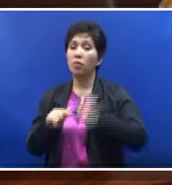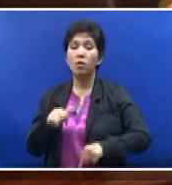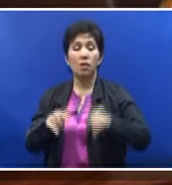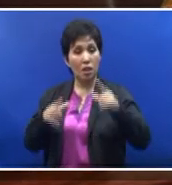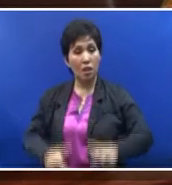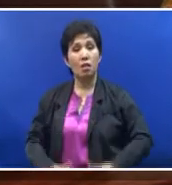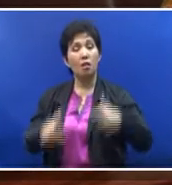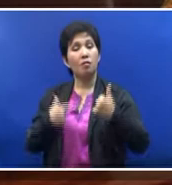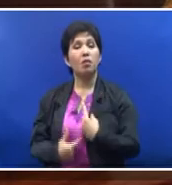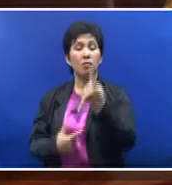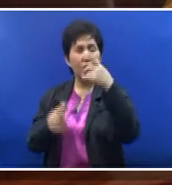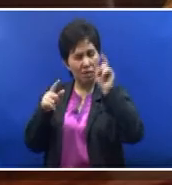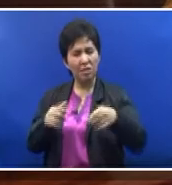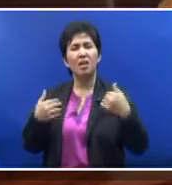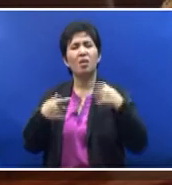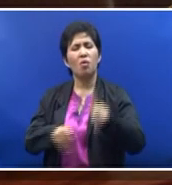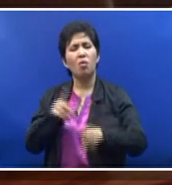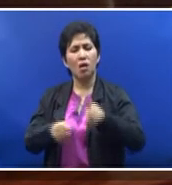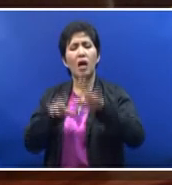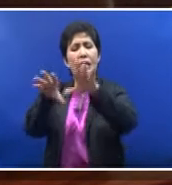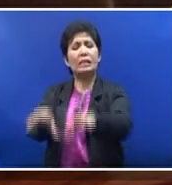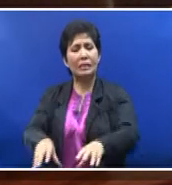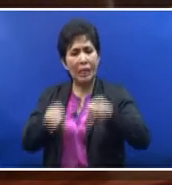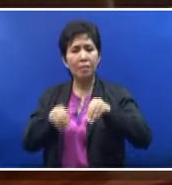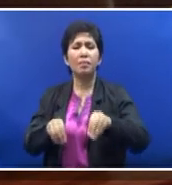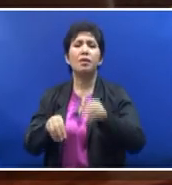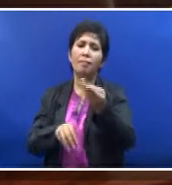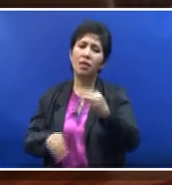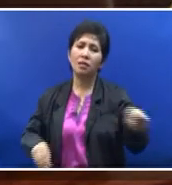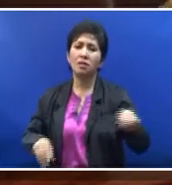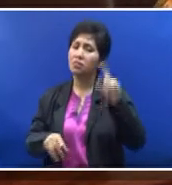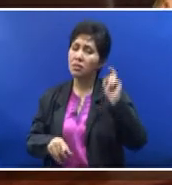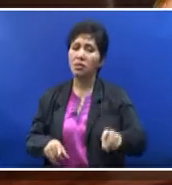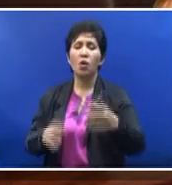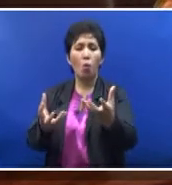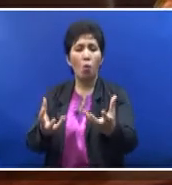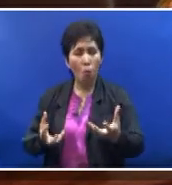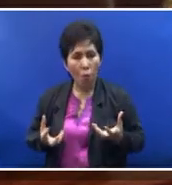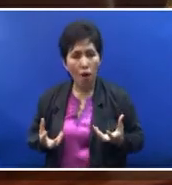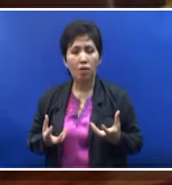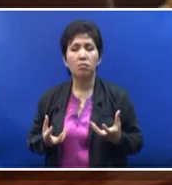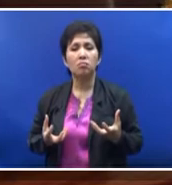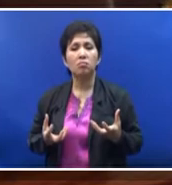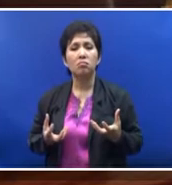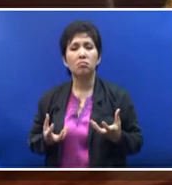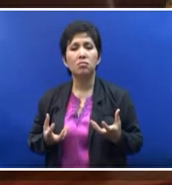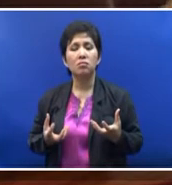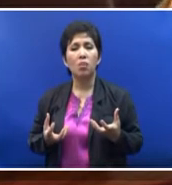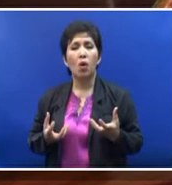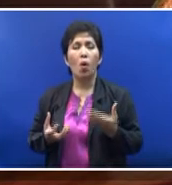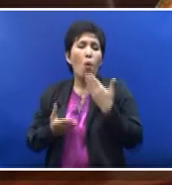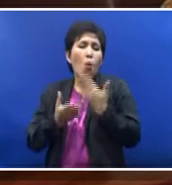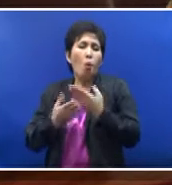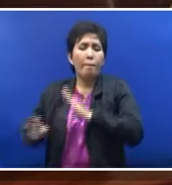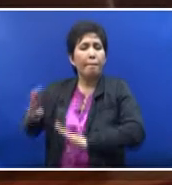when they have to live with other people, they want others to accept them. Okay, They want to well behave in